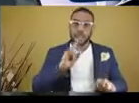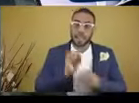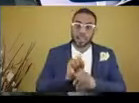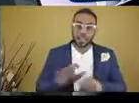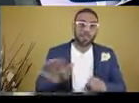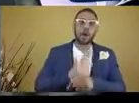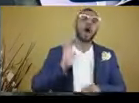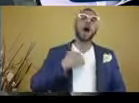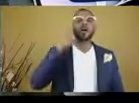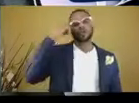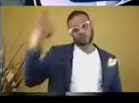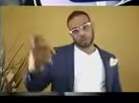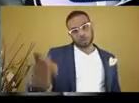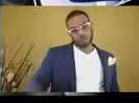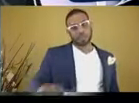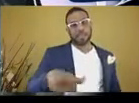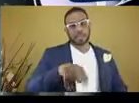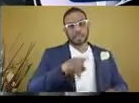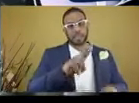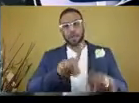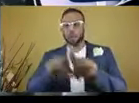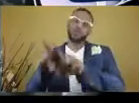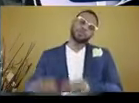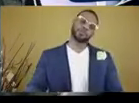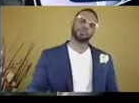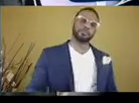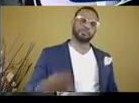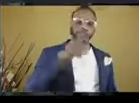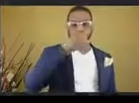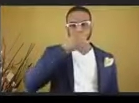our dreams in this nation as well.